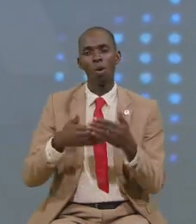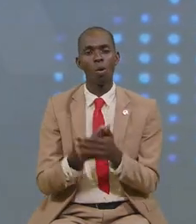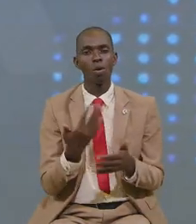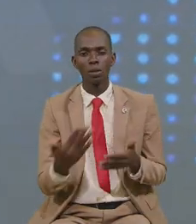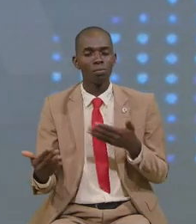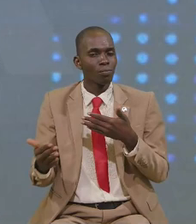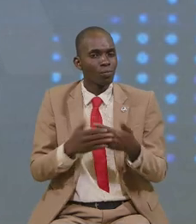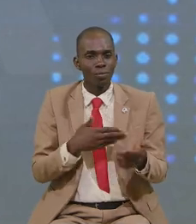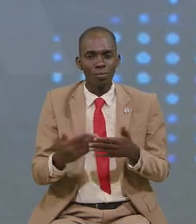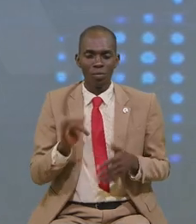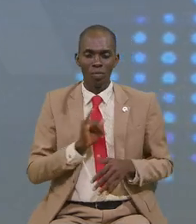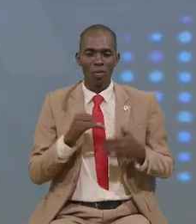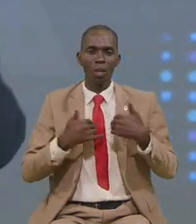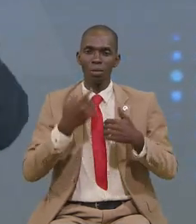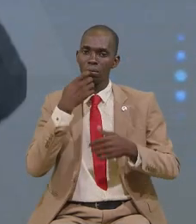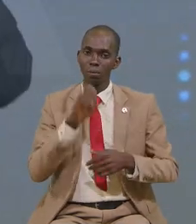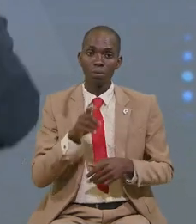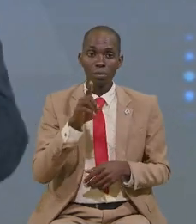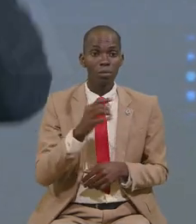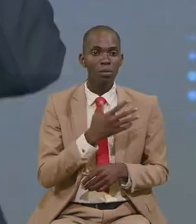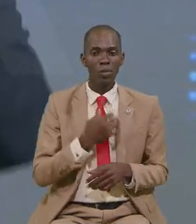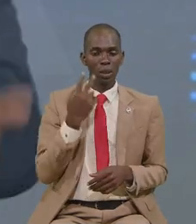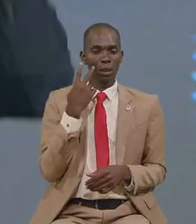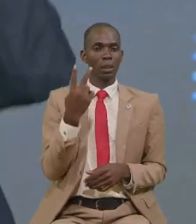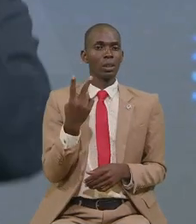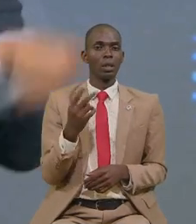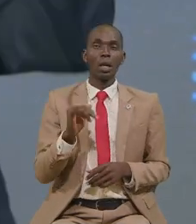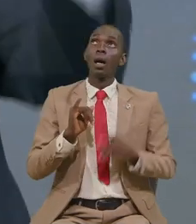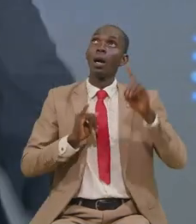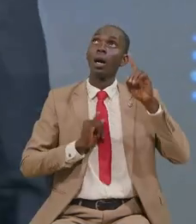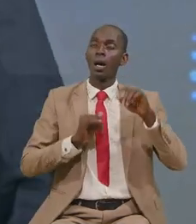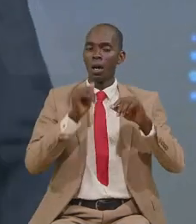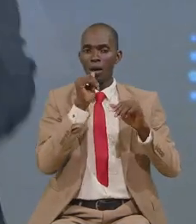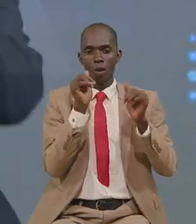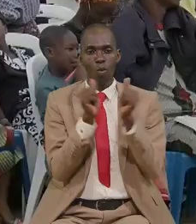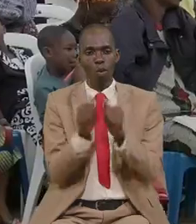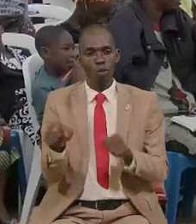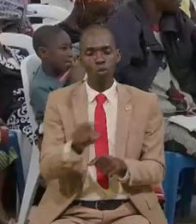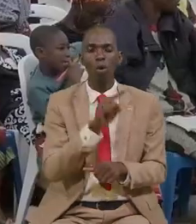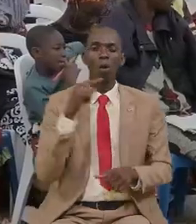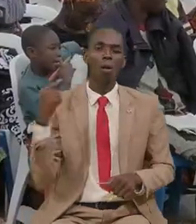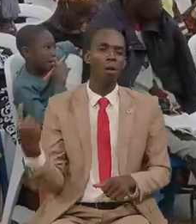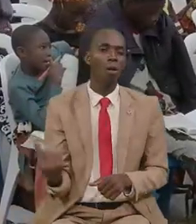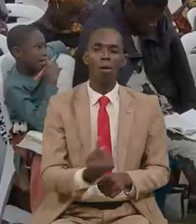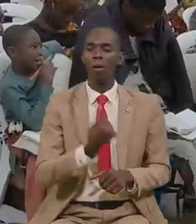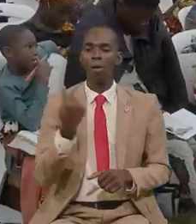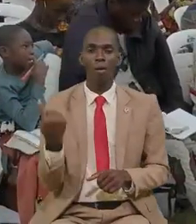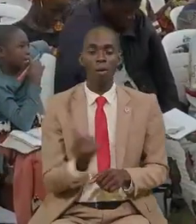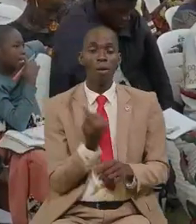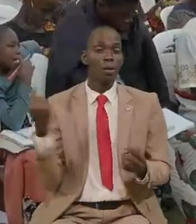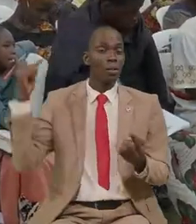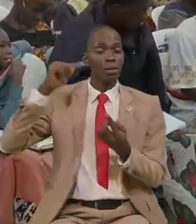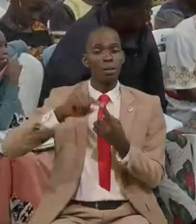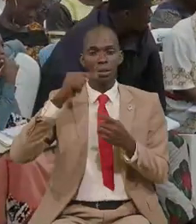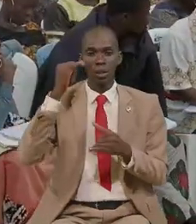have commanded you, and lo, I am with you always, even unto the